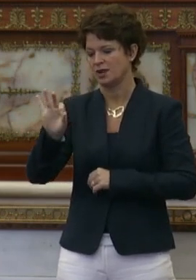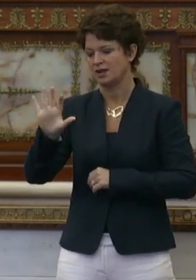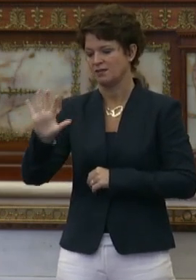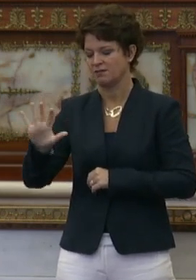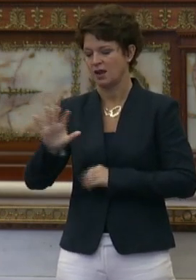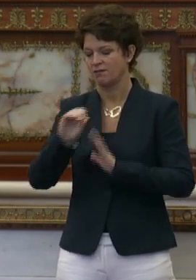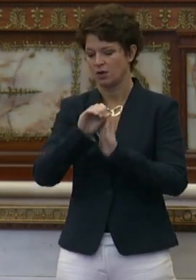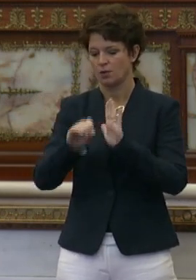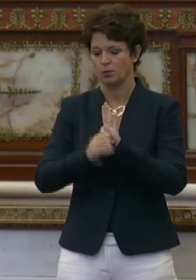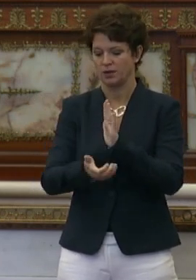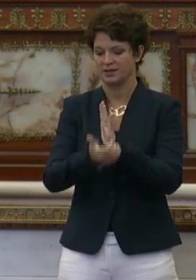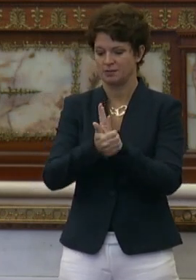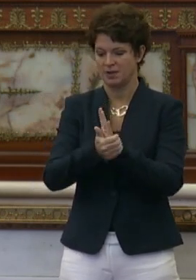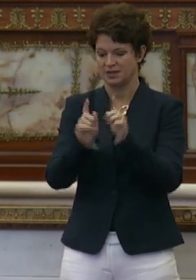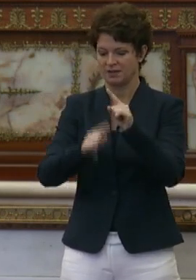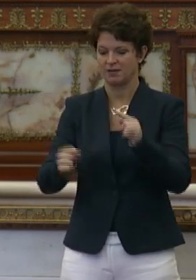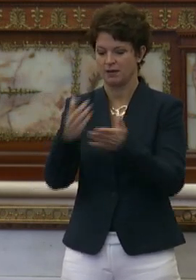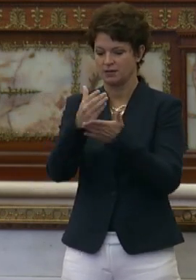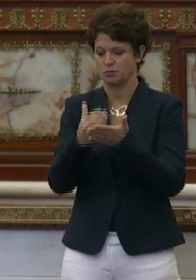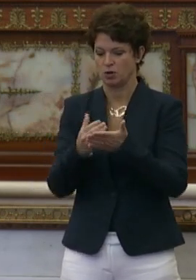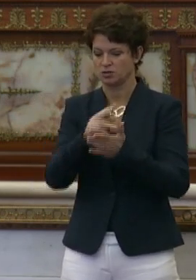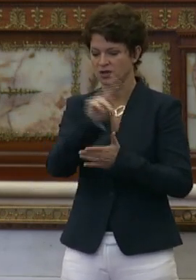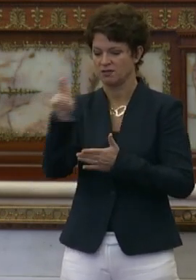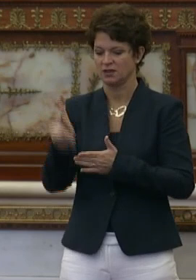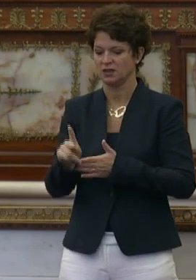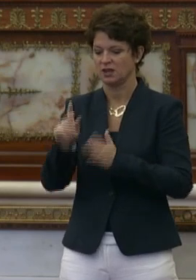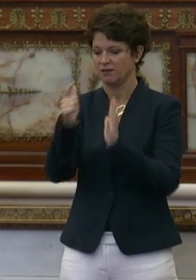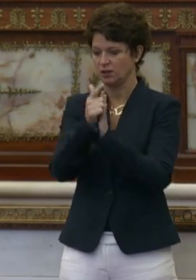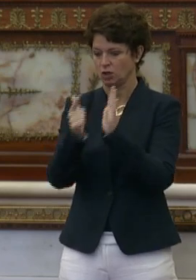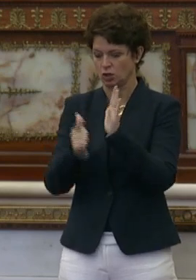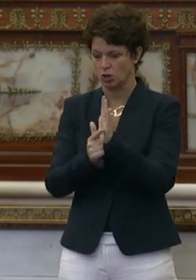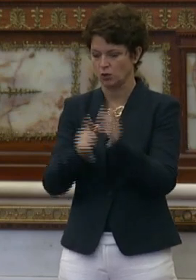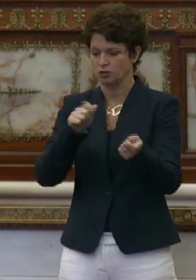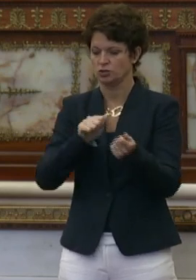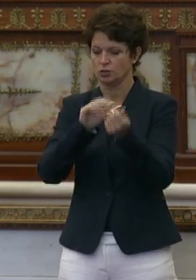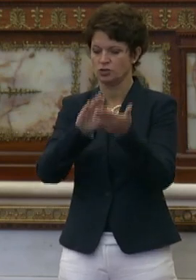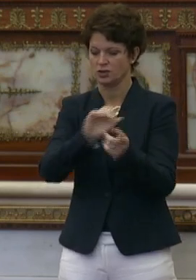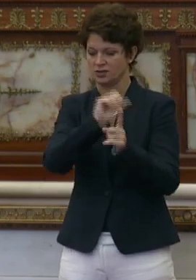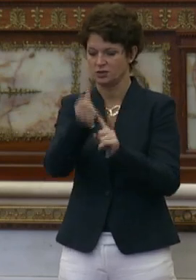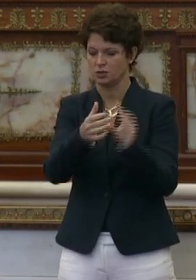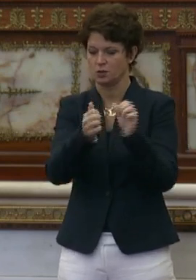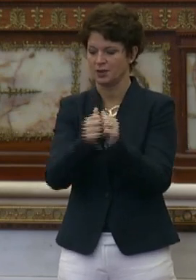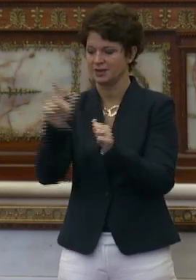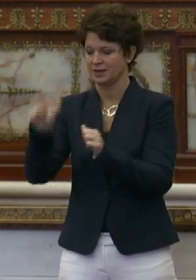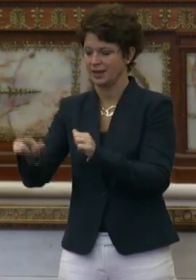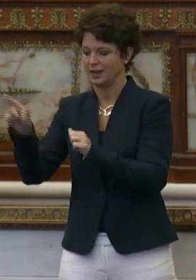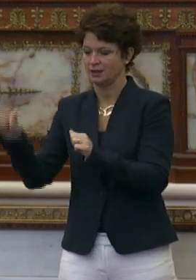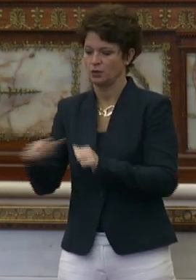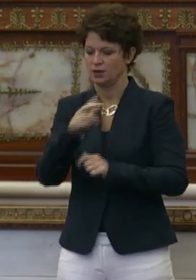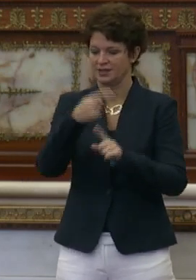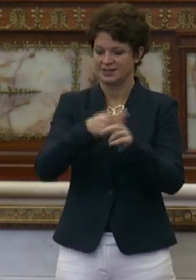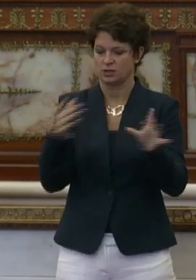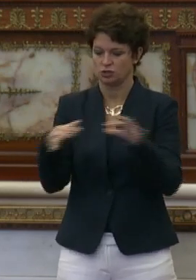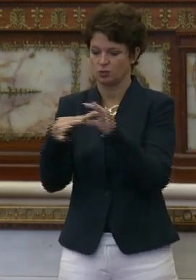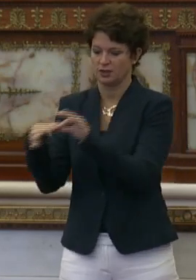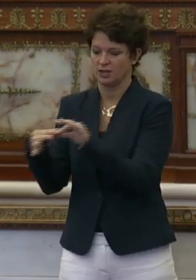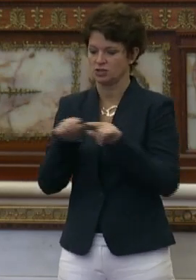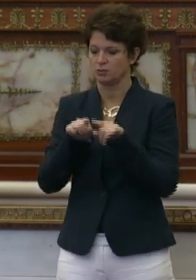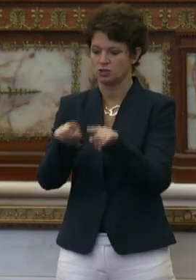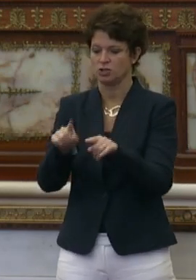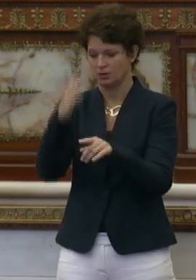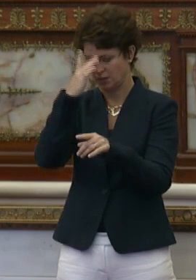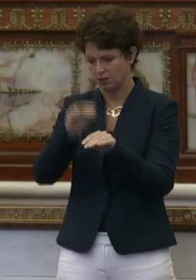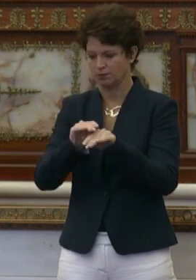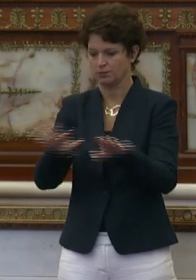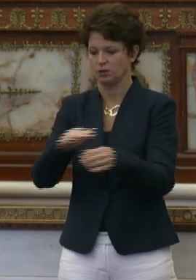200295. An ordinance amending various sections of the Philadelphia Code to address matters related to the landlord and tenant relationship during the novel coronavirus